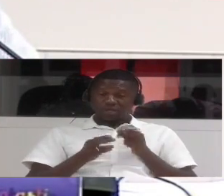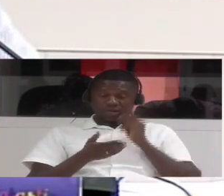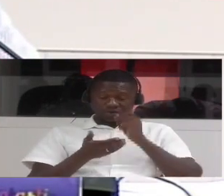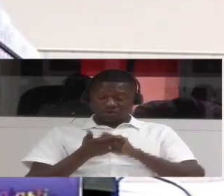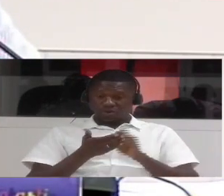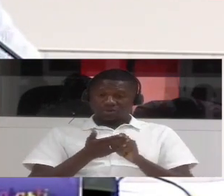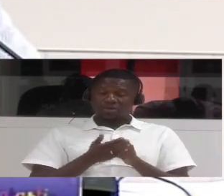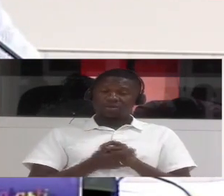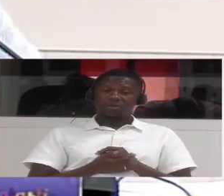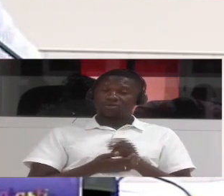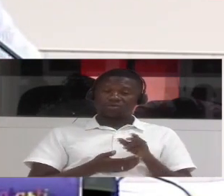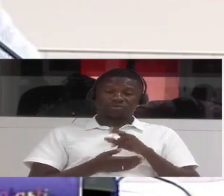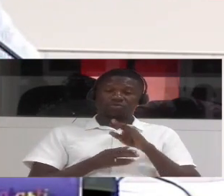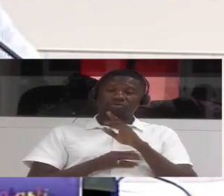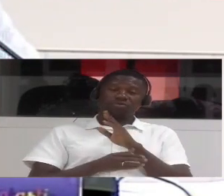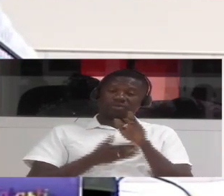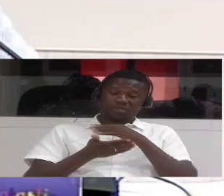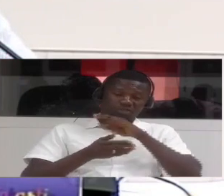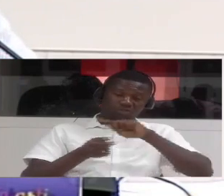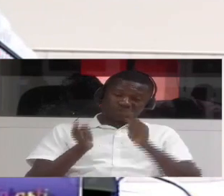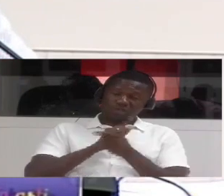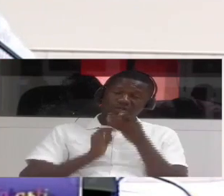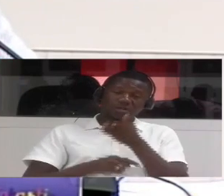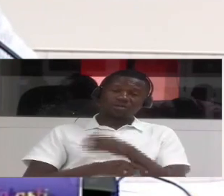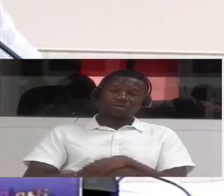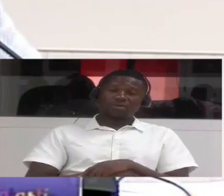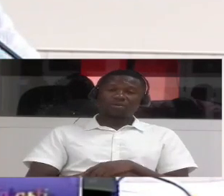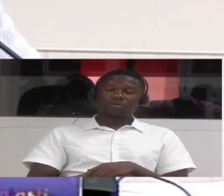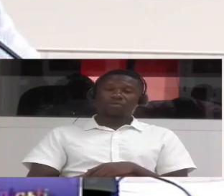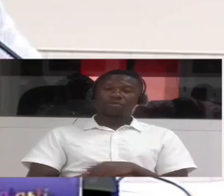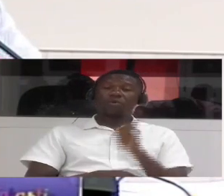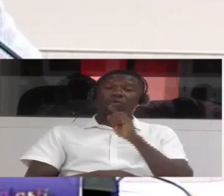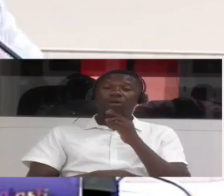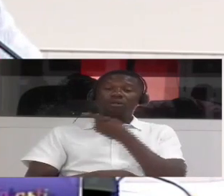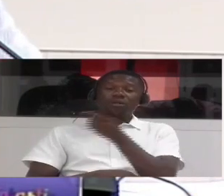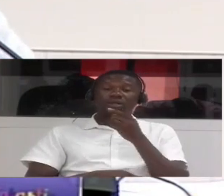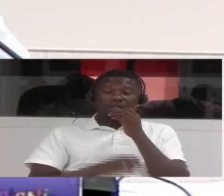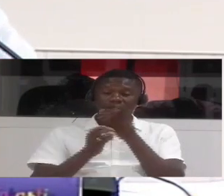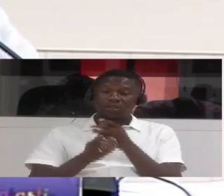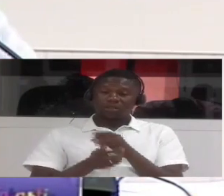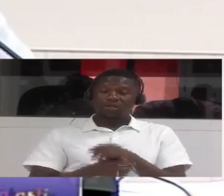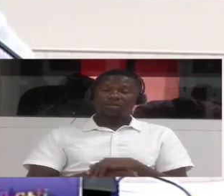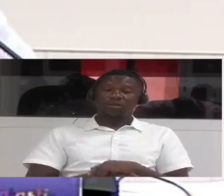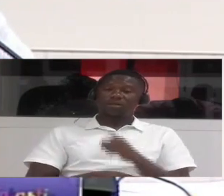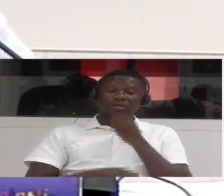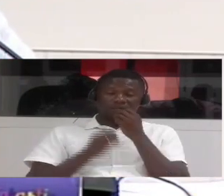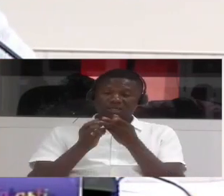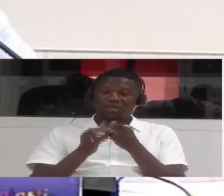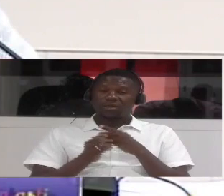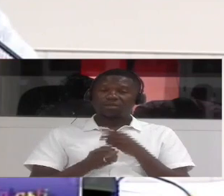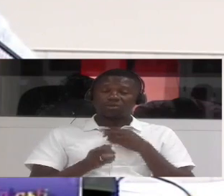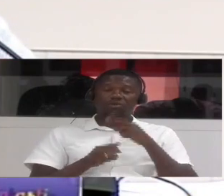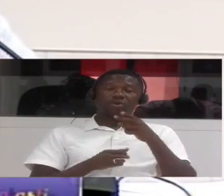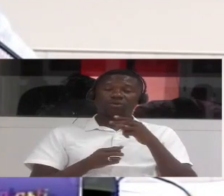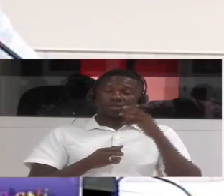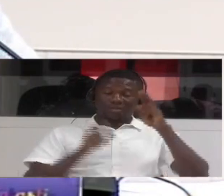that. What did they say? Well, they said that actually JAMMEH was the one who negotiated that, which was quite not true. It